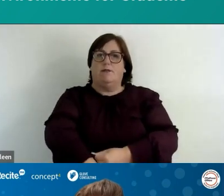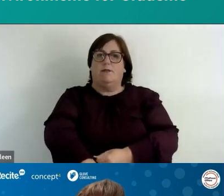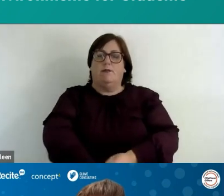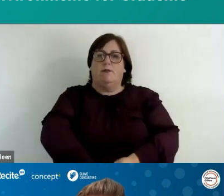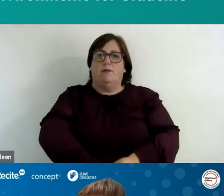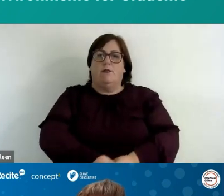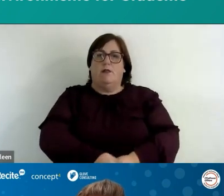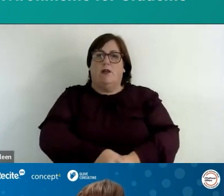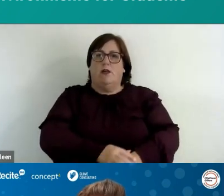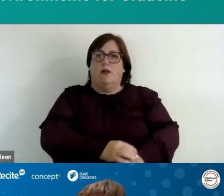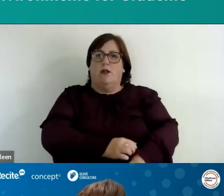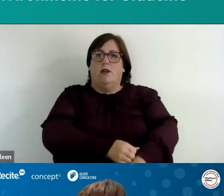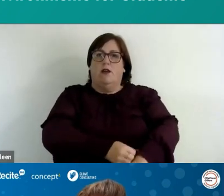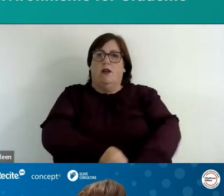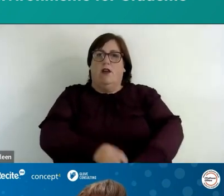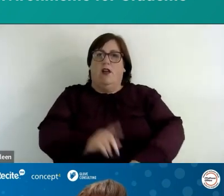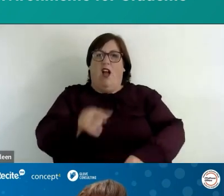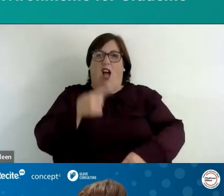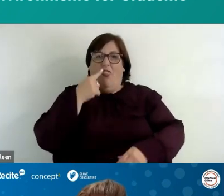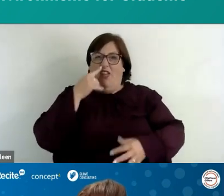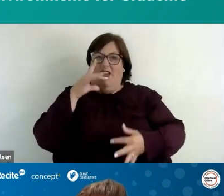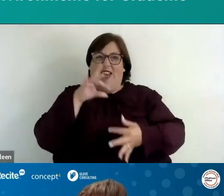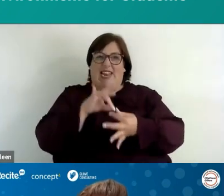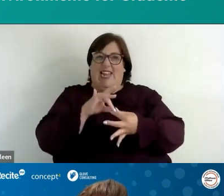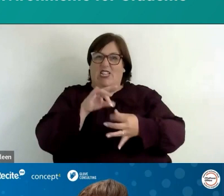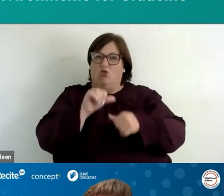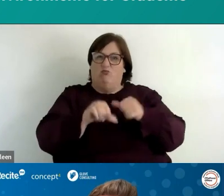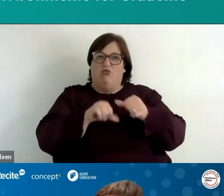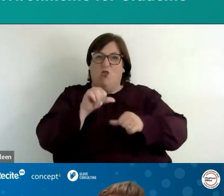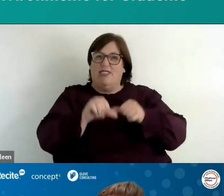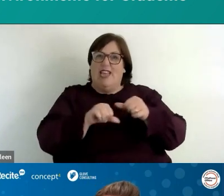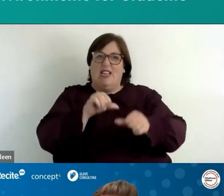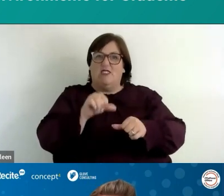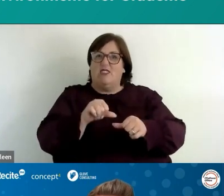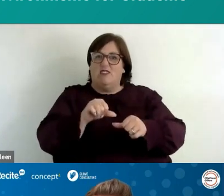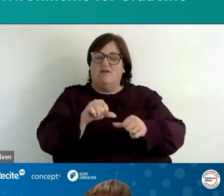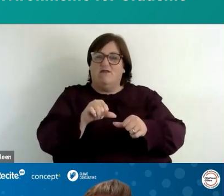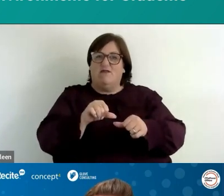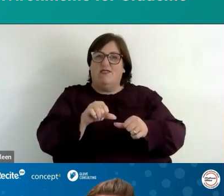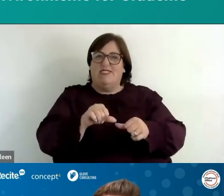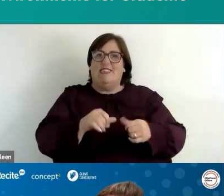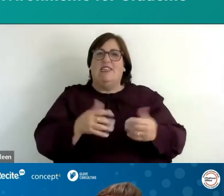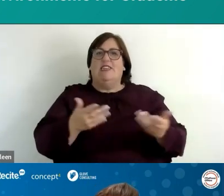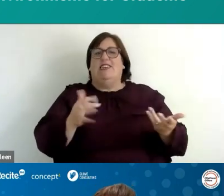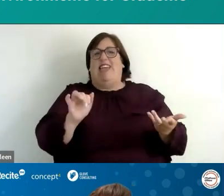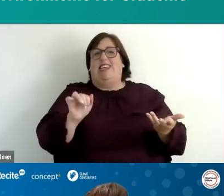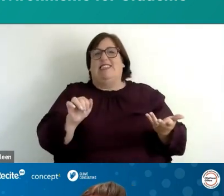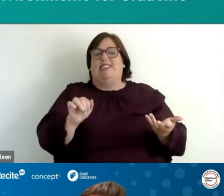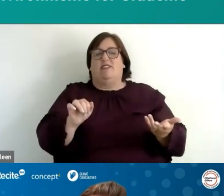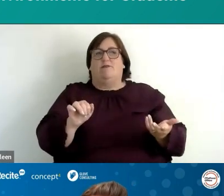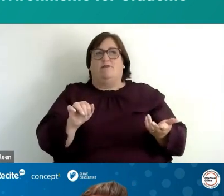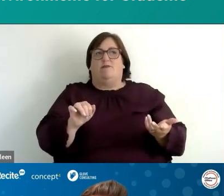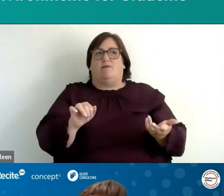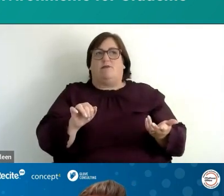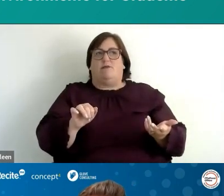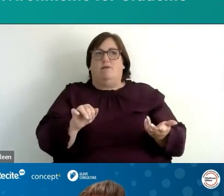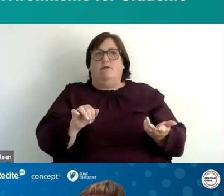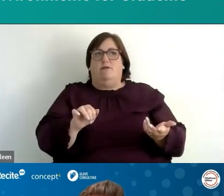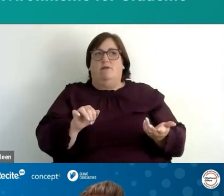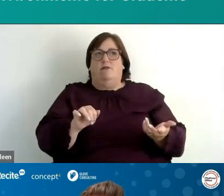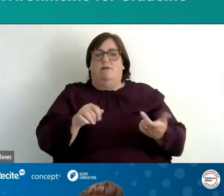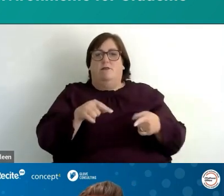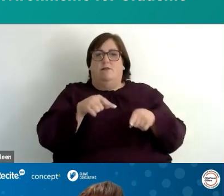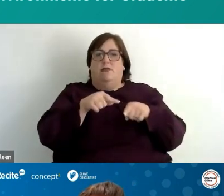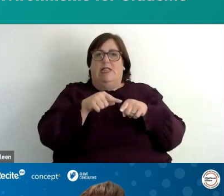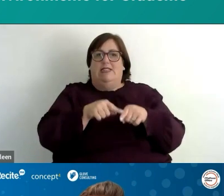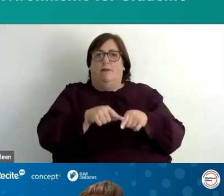I suppose it's about processes again, I suppose, is it? Content, yeah. Back to processes, yeah. Well, it depends where we